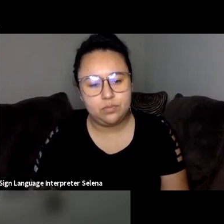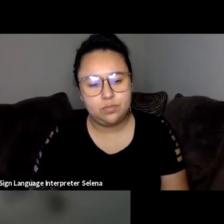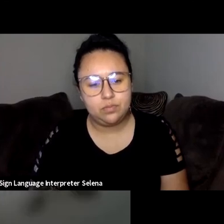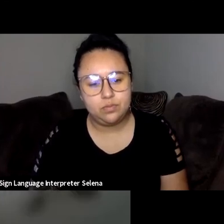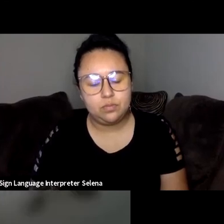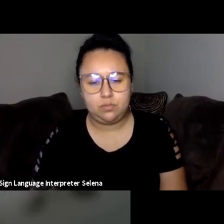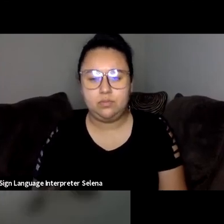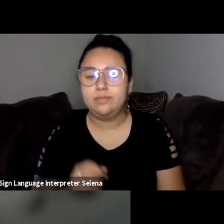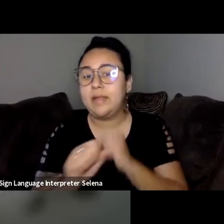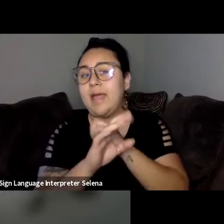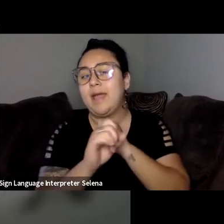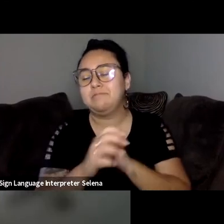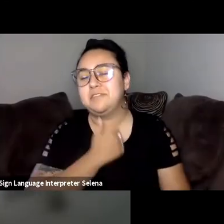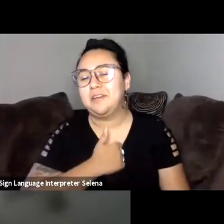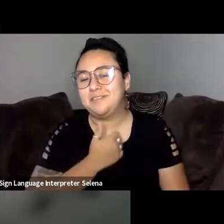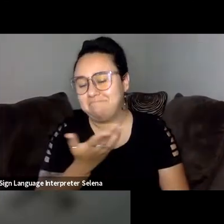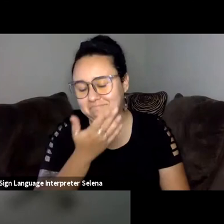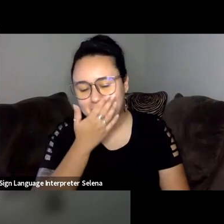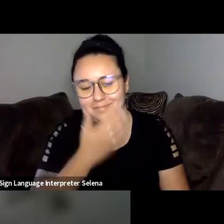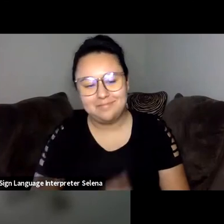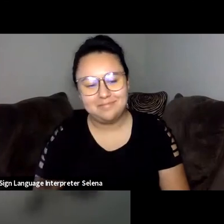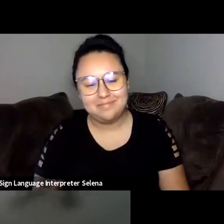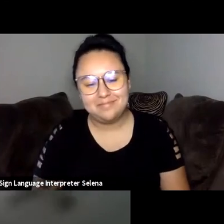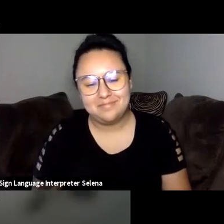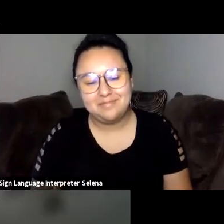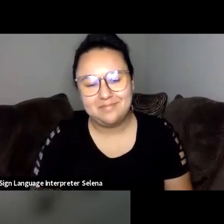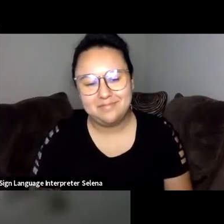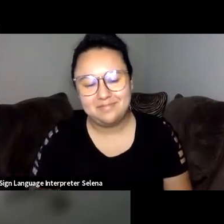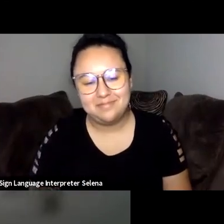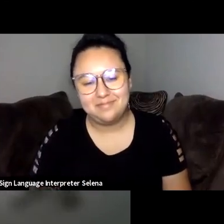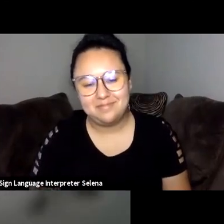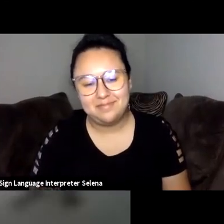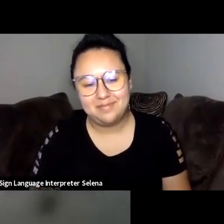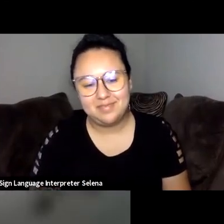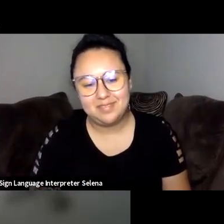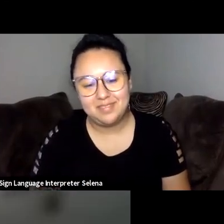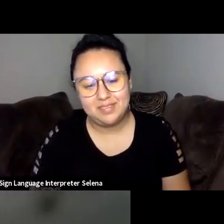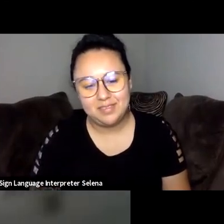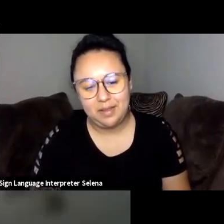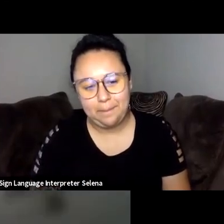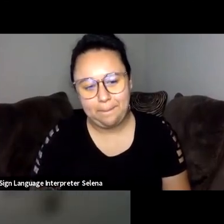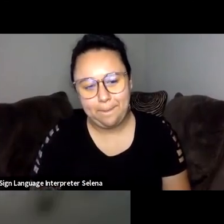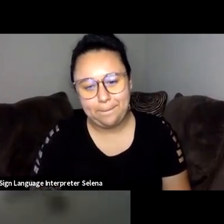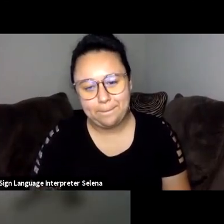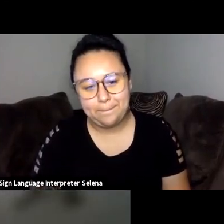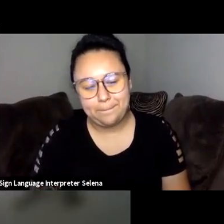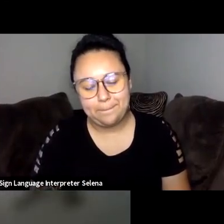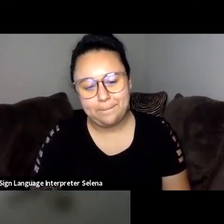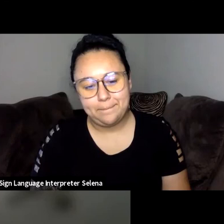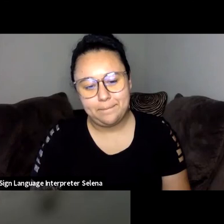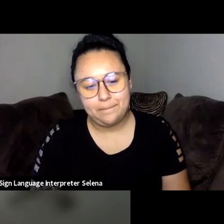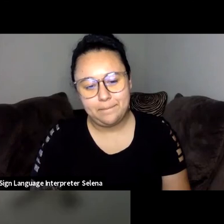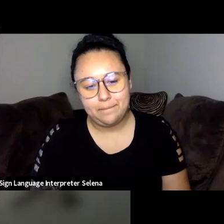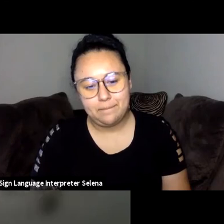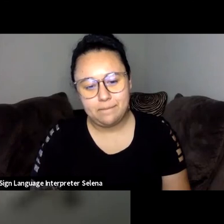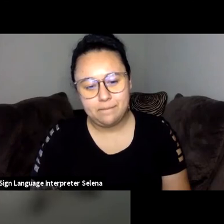Oh, we have an ad. Sorry, y'all. State-of-the-art eye exams, high-quality lenses and frames. Because everything